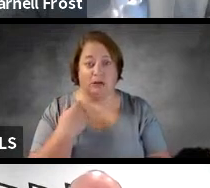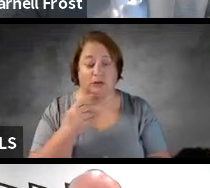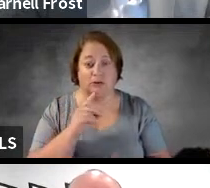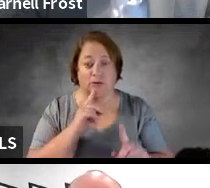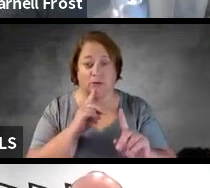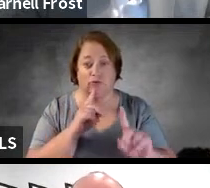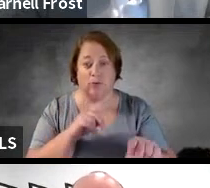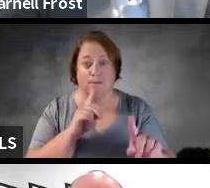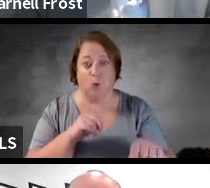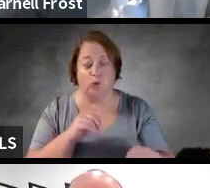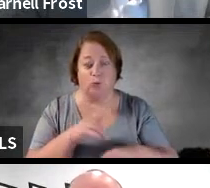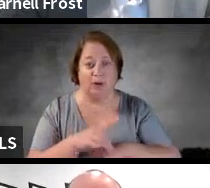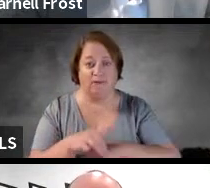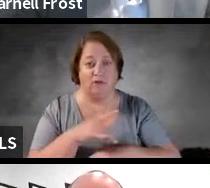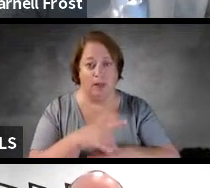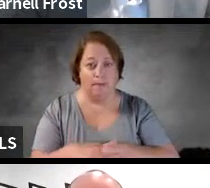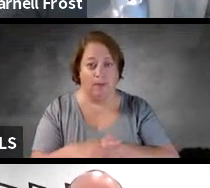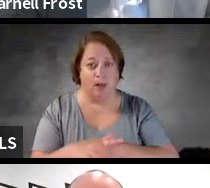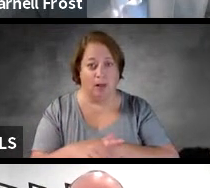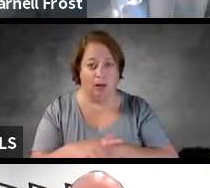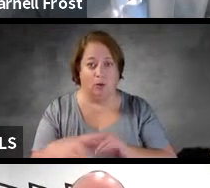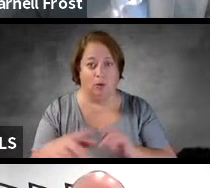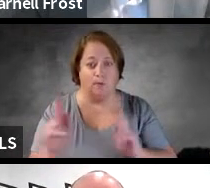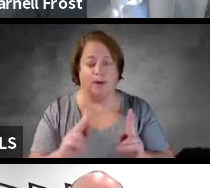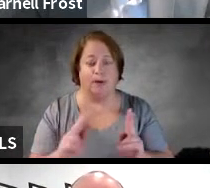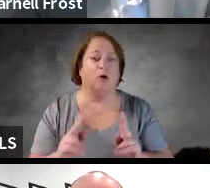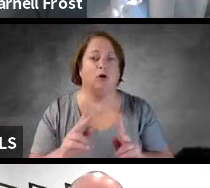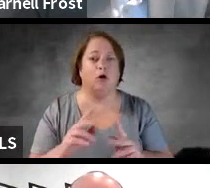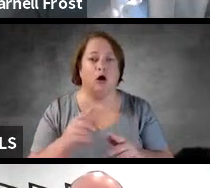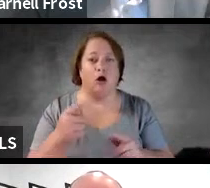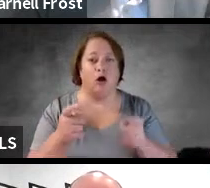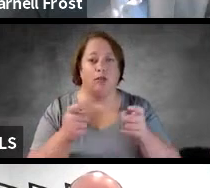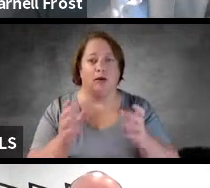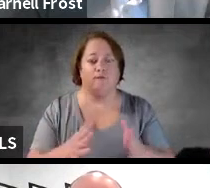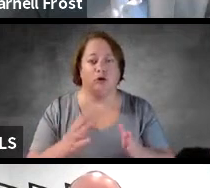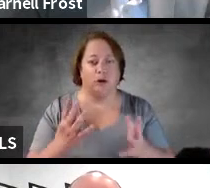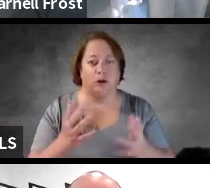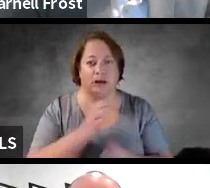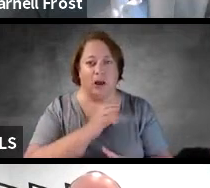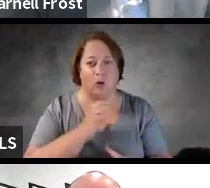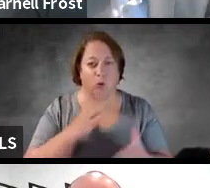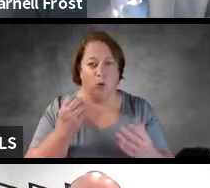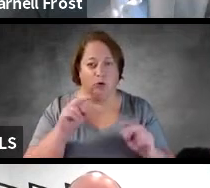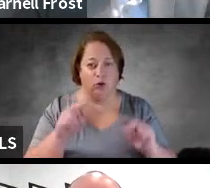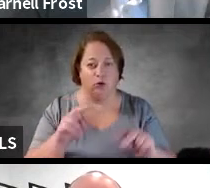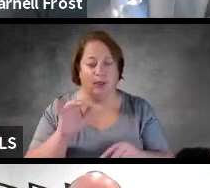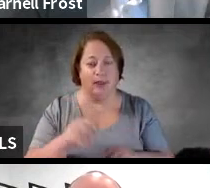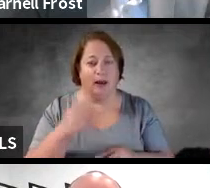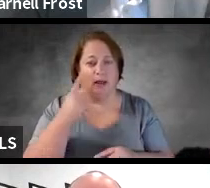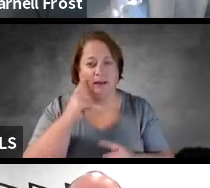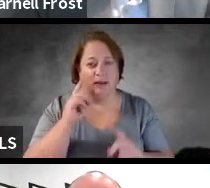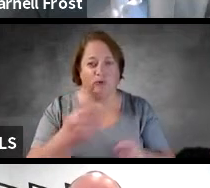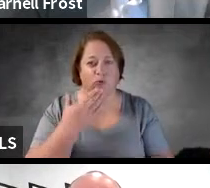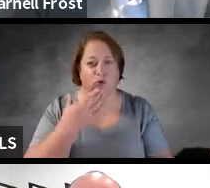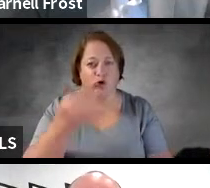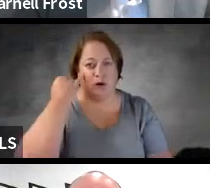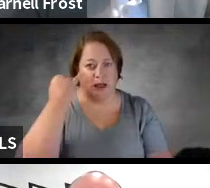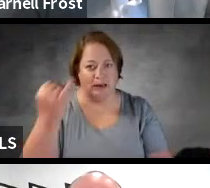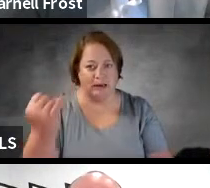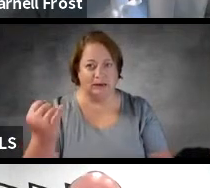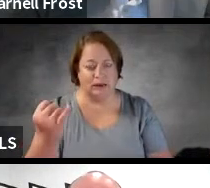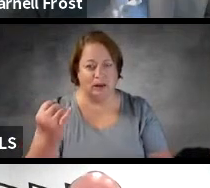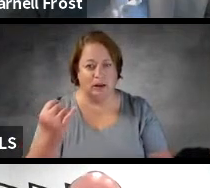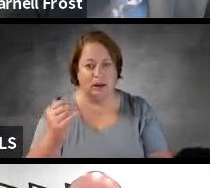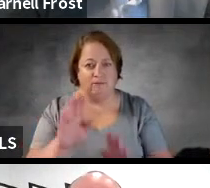reports would be available, if people on the governing council would want to look at it, because I think it gives you a good idea of